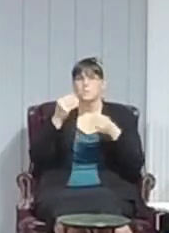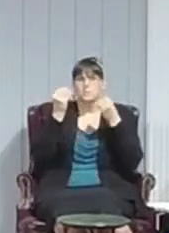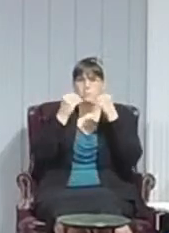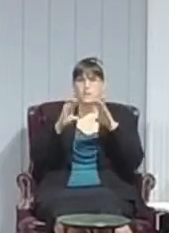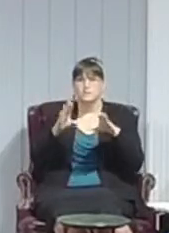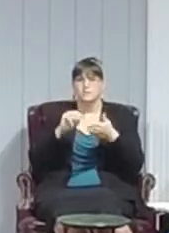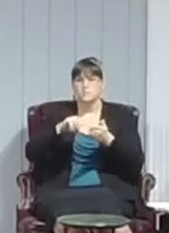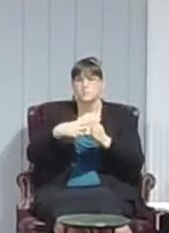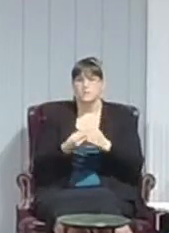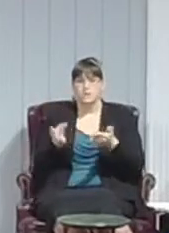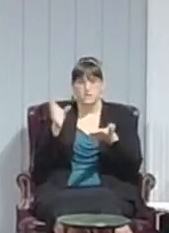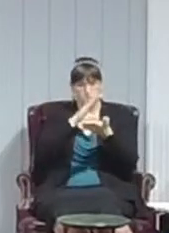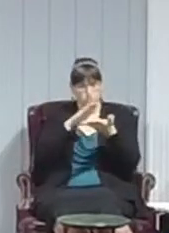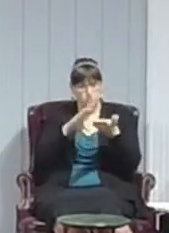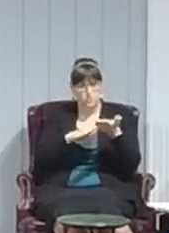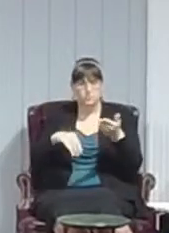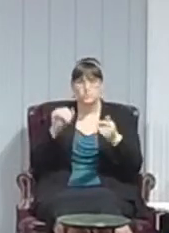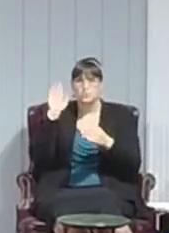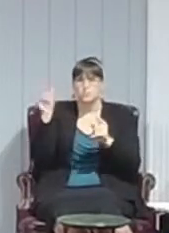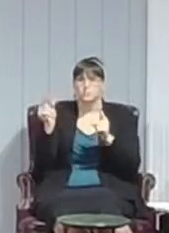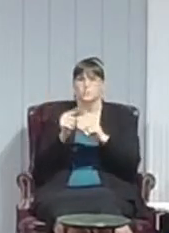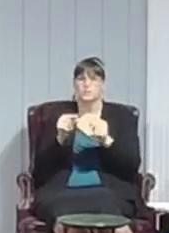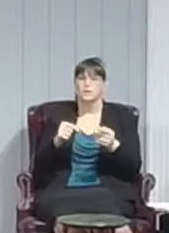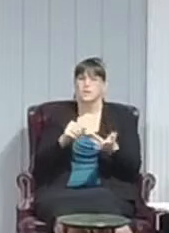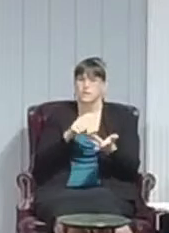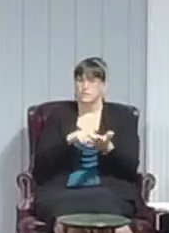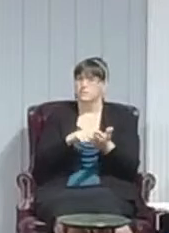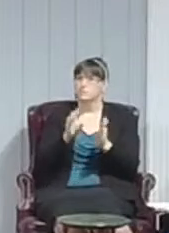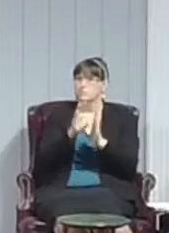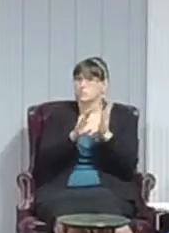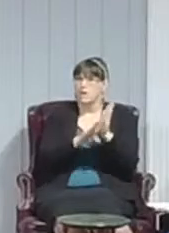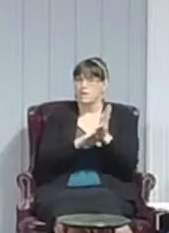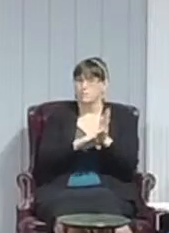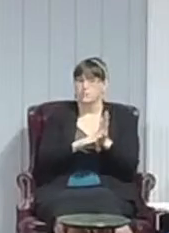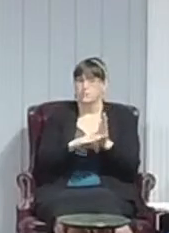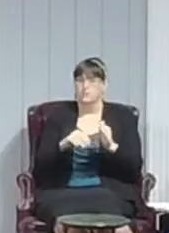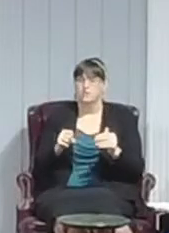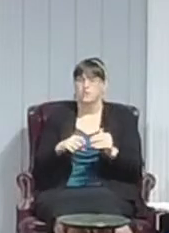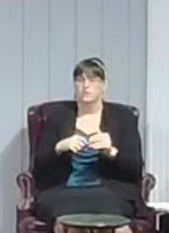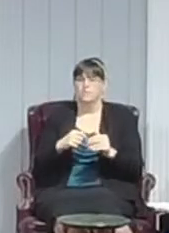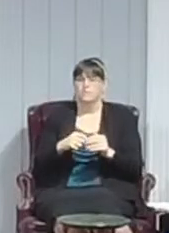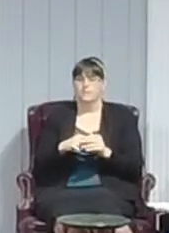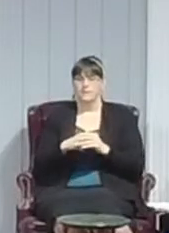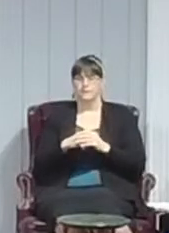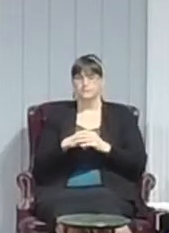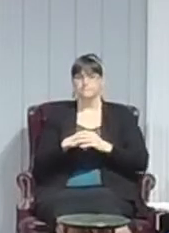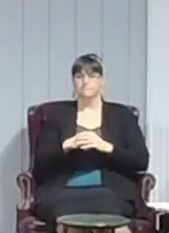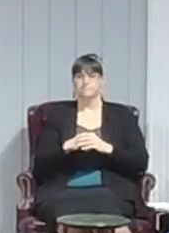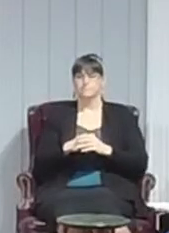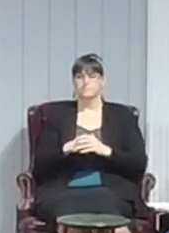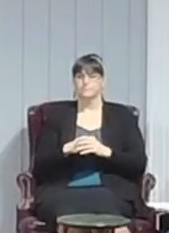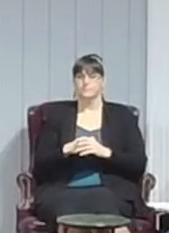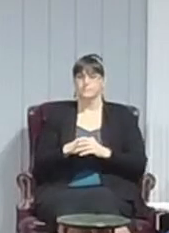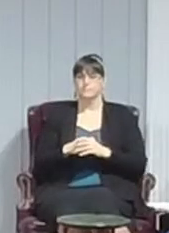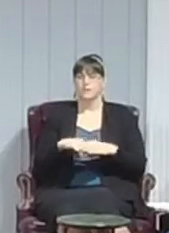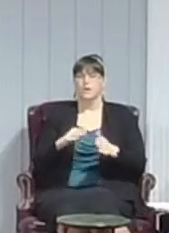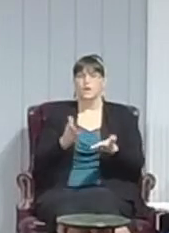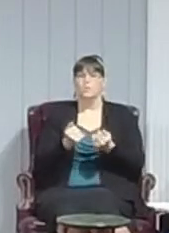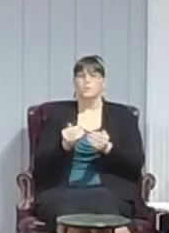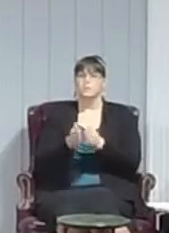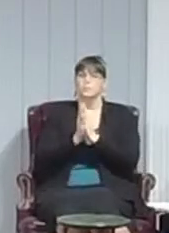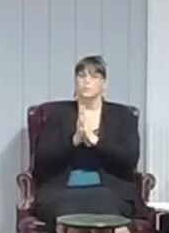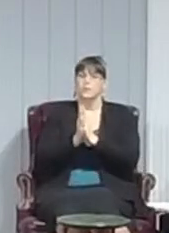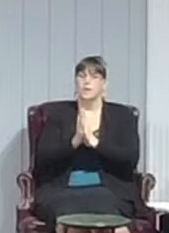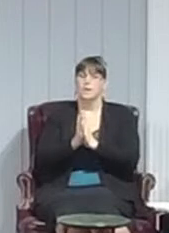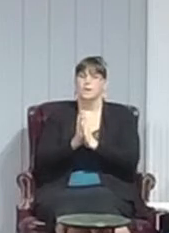we begin to look into your word, and especially this chapter. We'll see some other things today too, but especially from this chapter. And I want to pray,